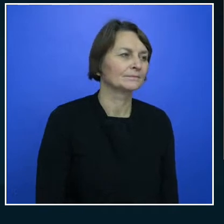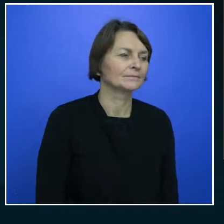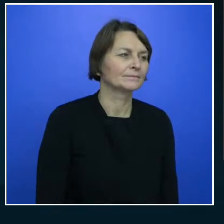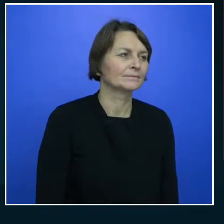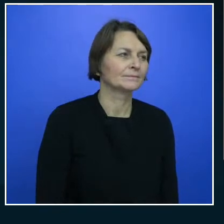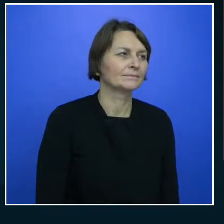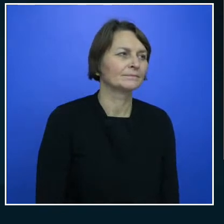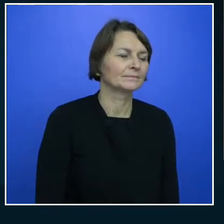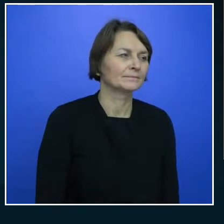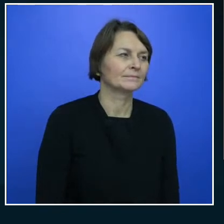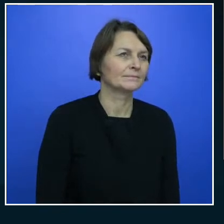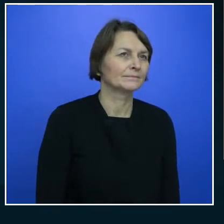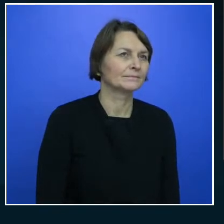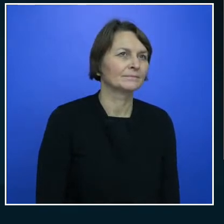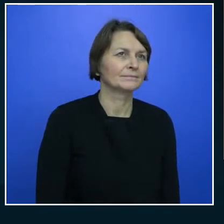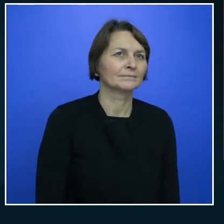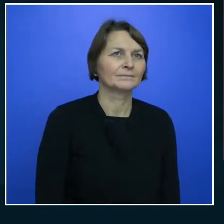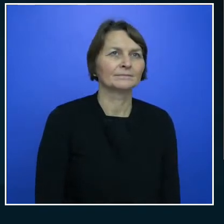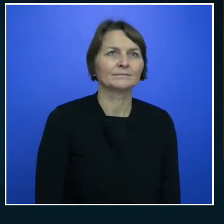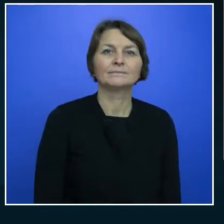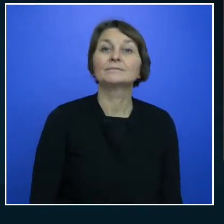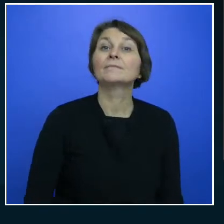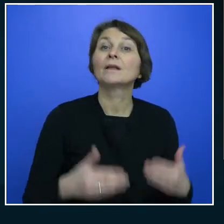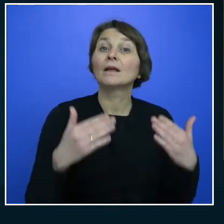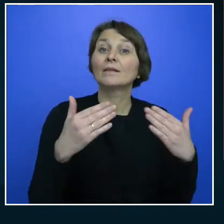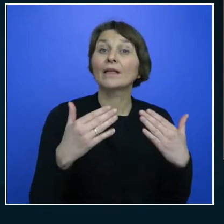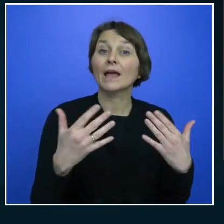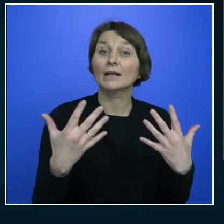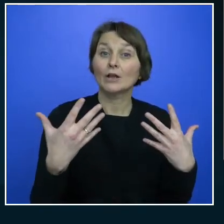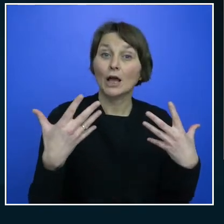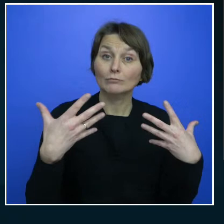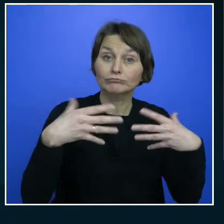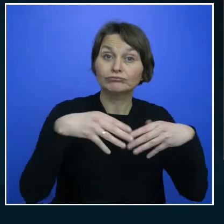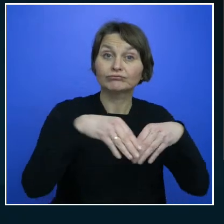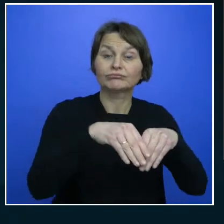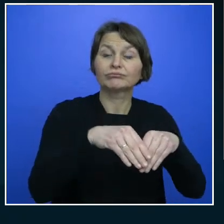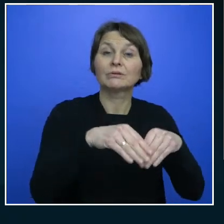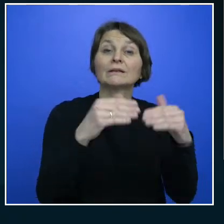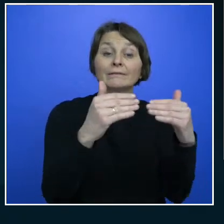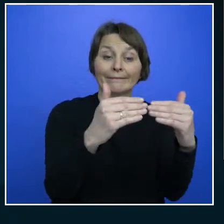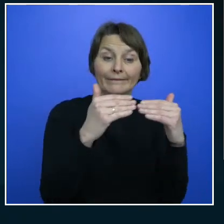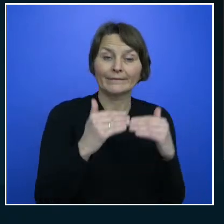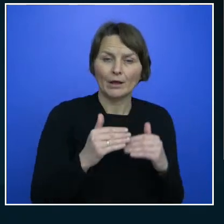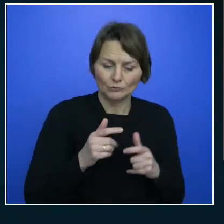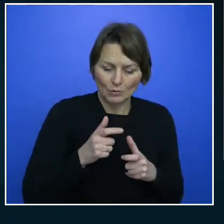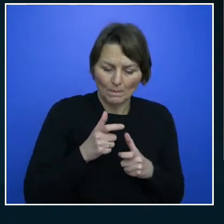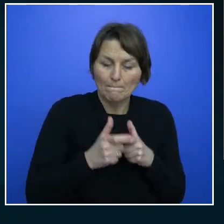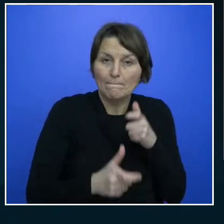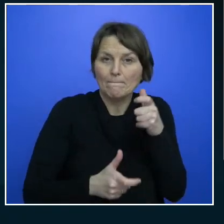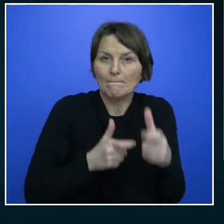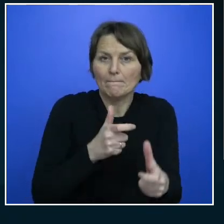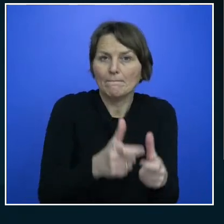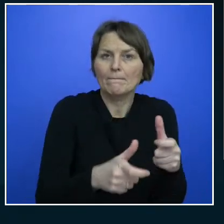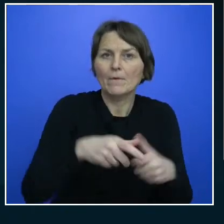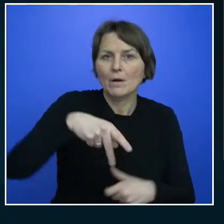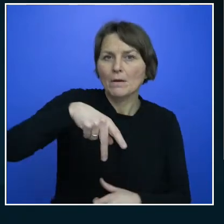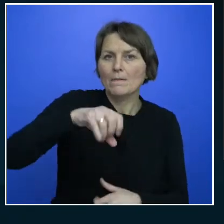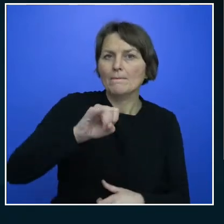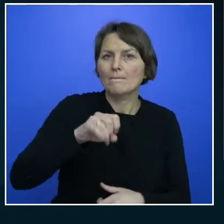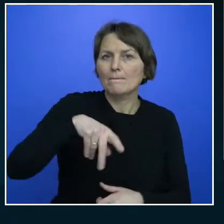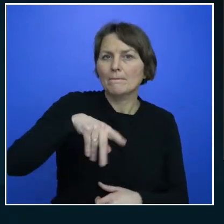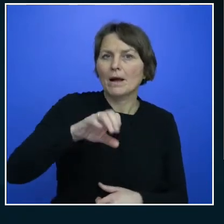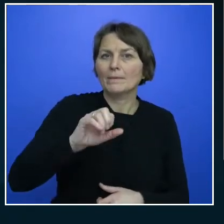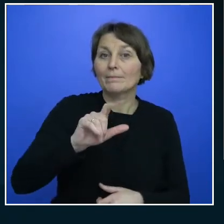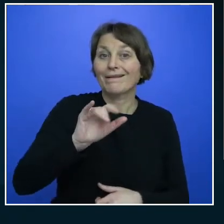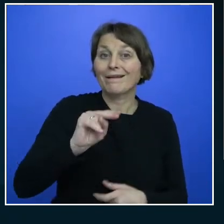Then it will go to merge. When I go now to the pipelines, so I will go first to the build pipeline. When I